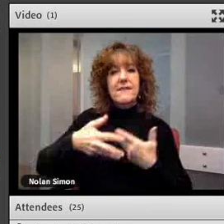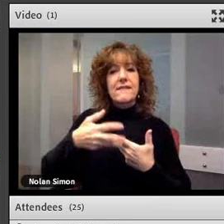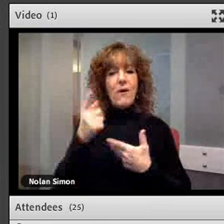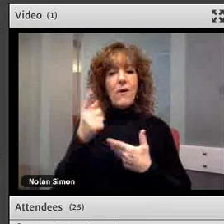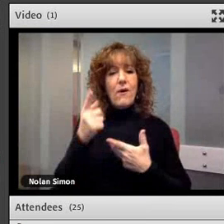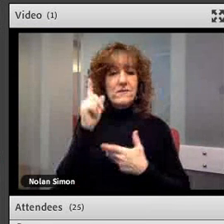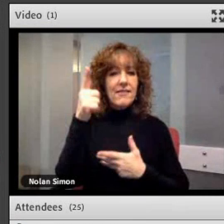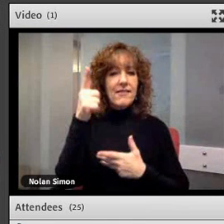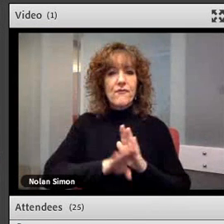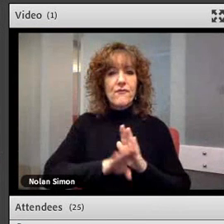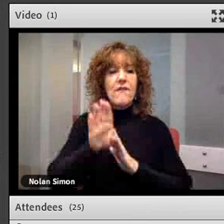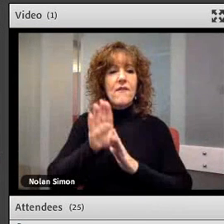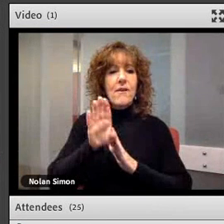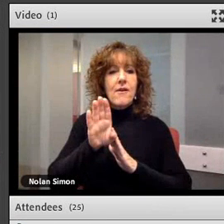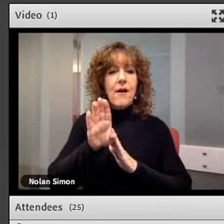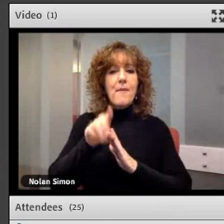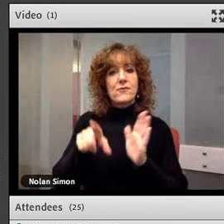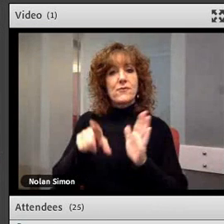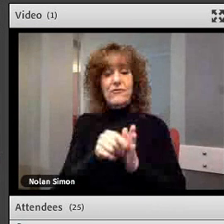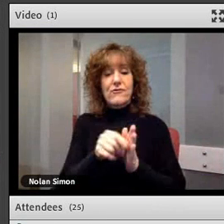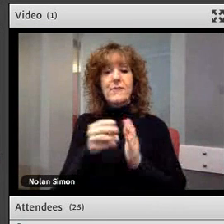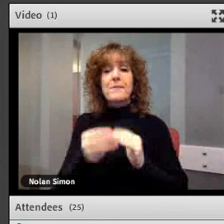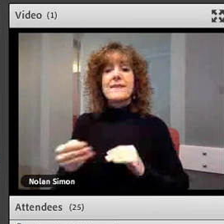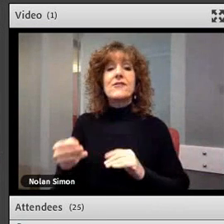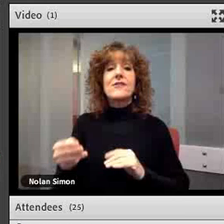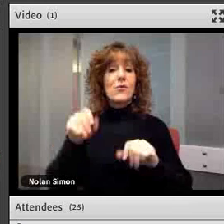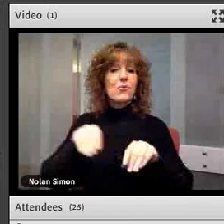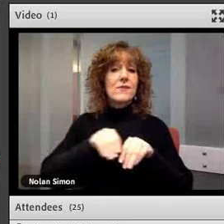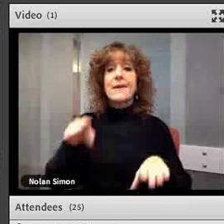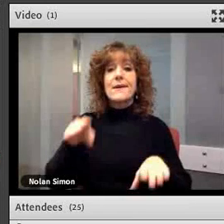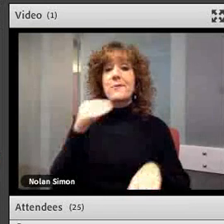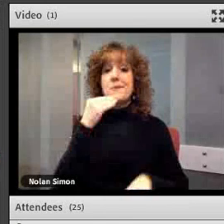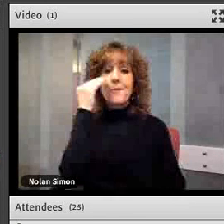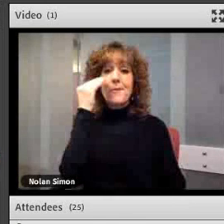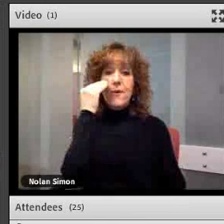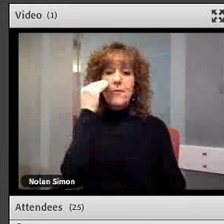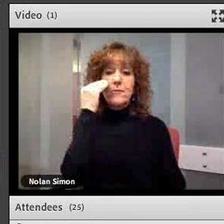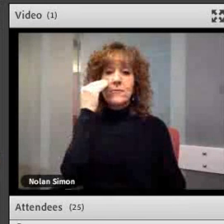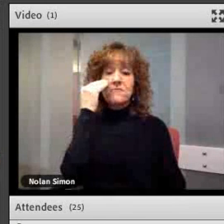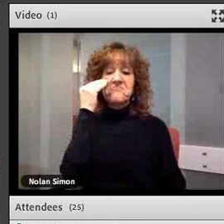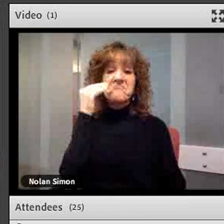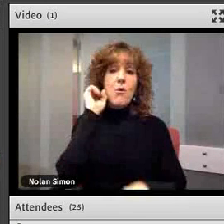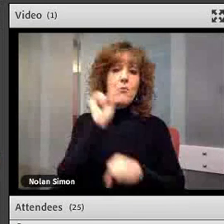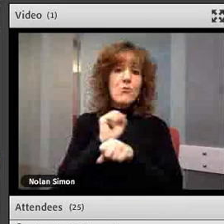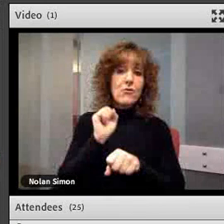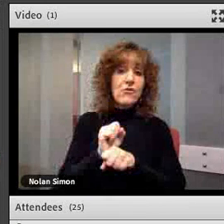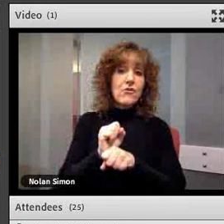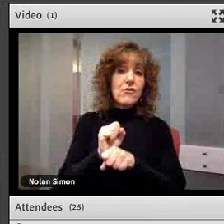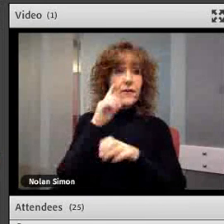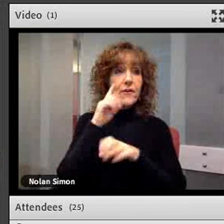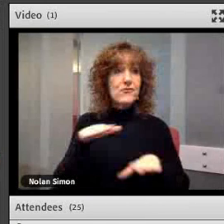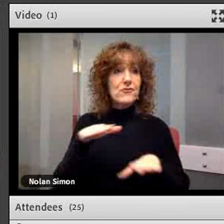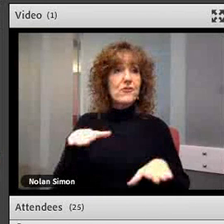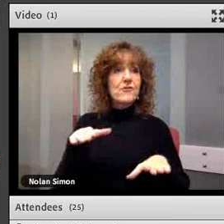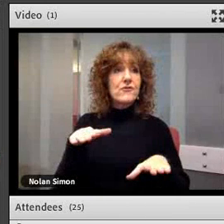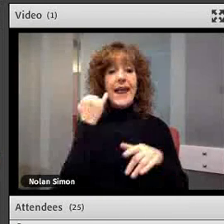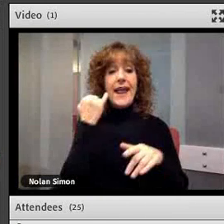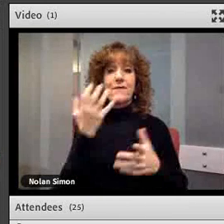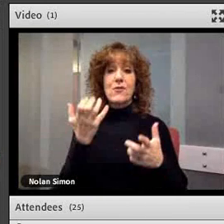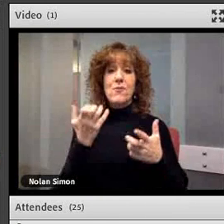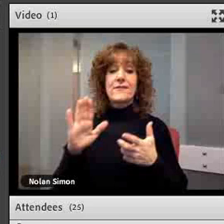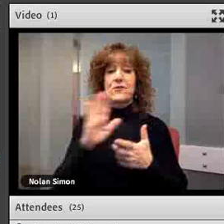that. So these are print materials. So you could even send these home for homework if you wanted. And if you wanted your